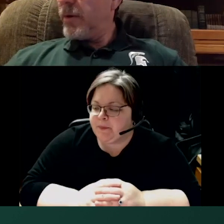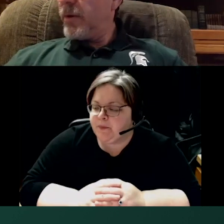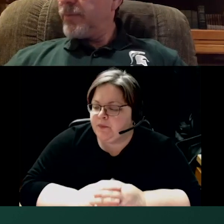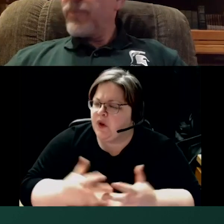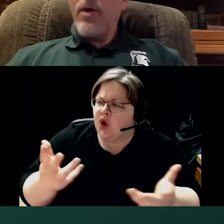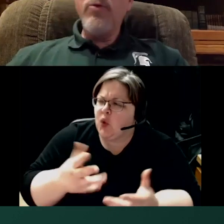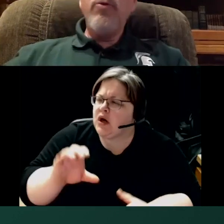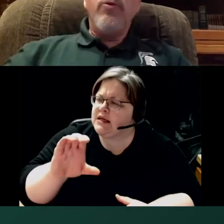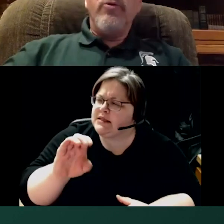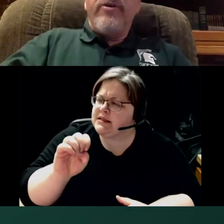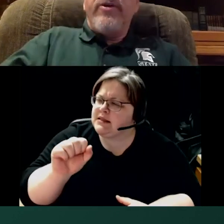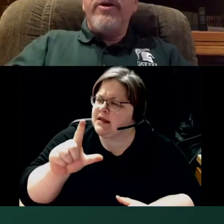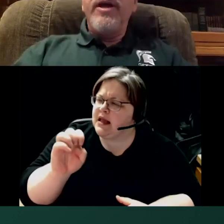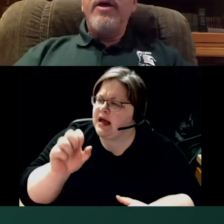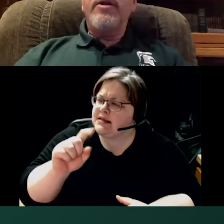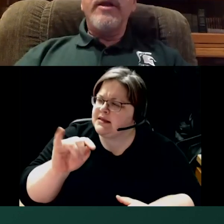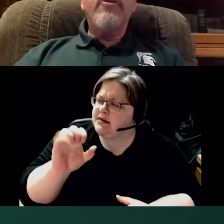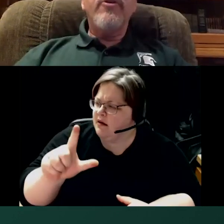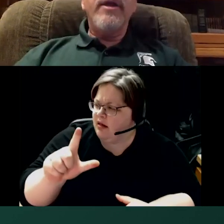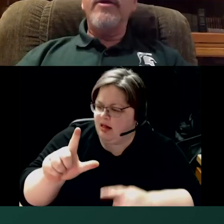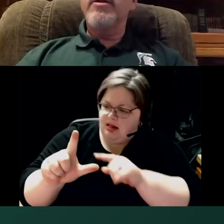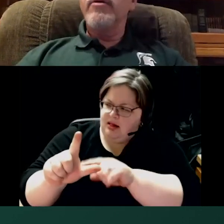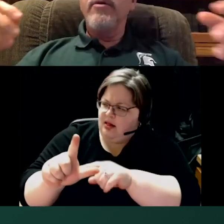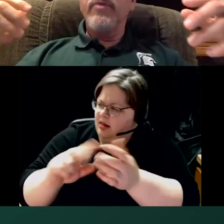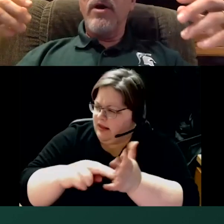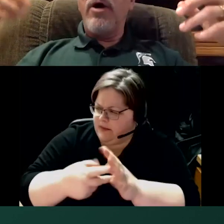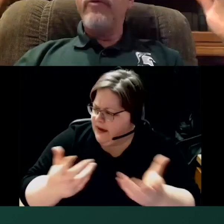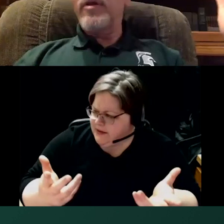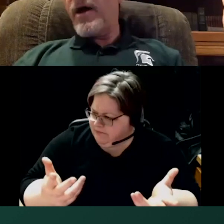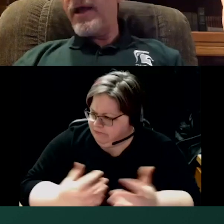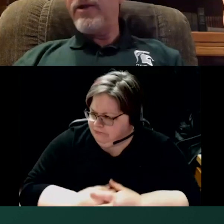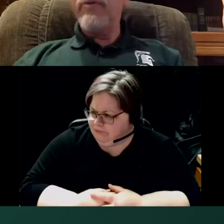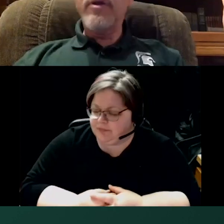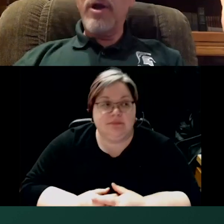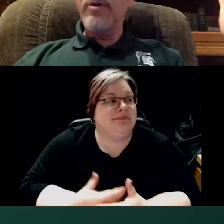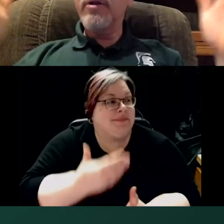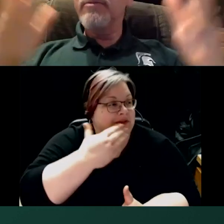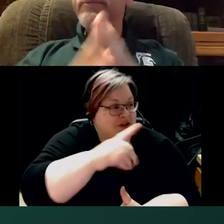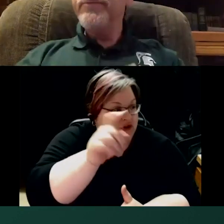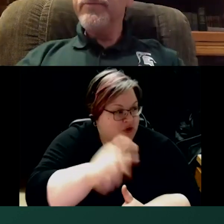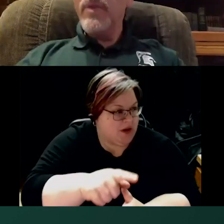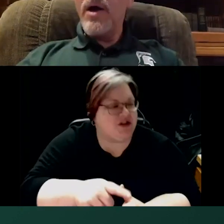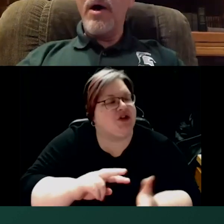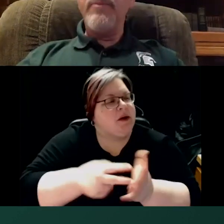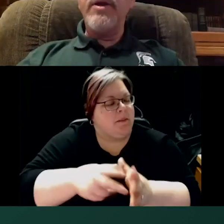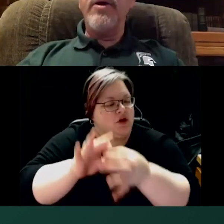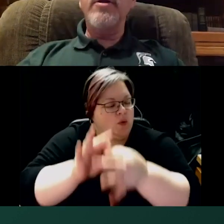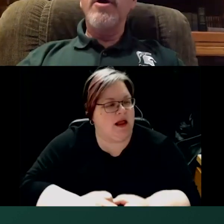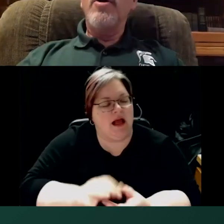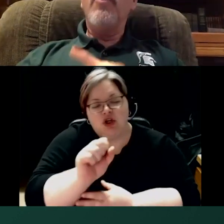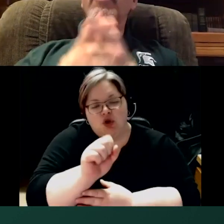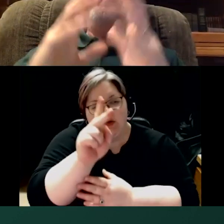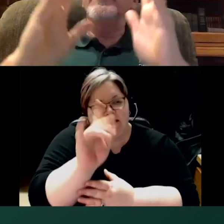mean? Ooh, very good. Celestial is of the sky and of the stars.